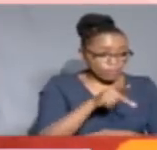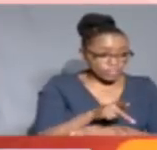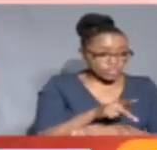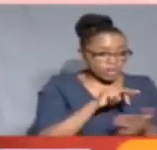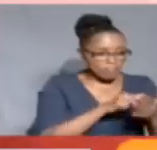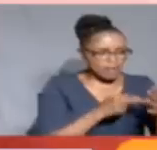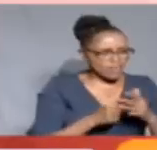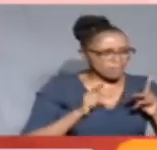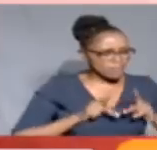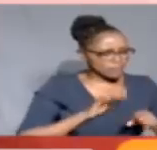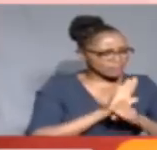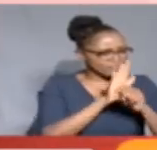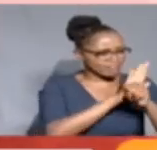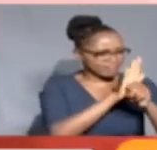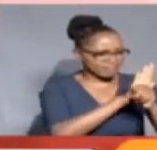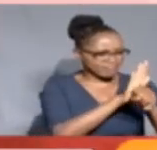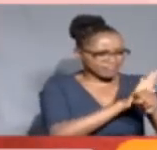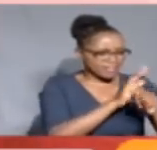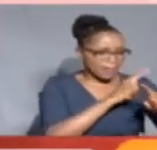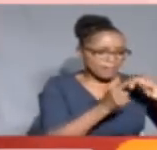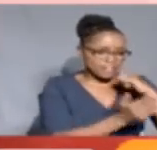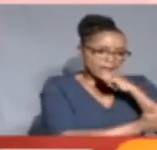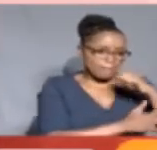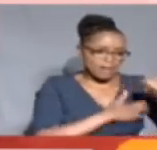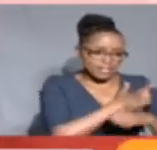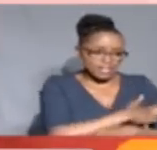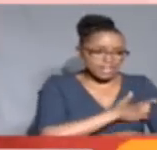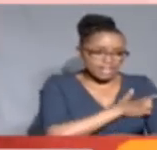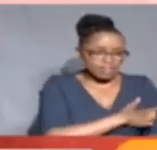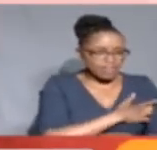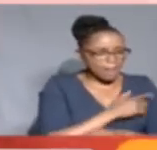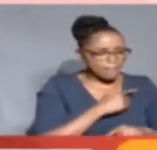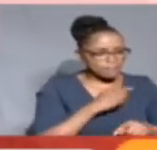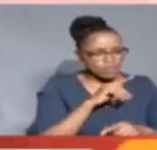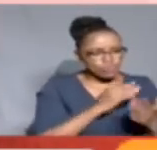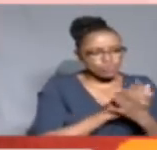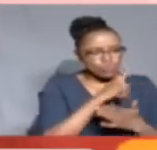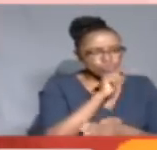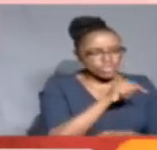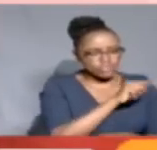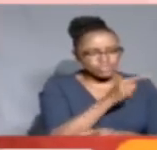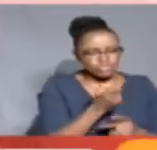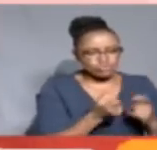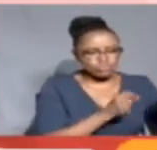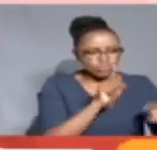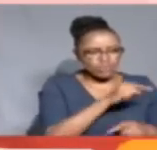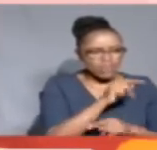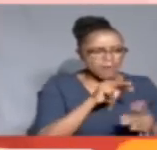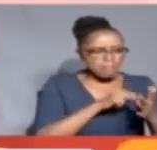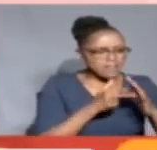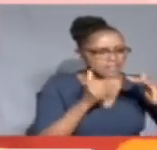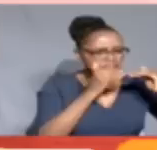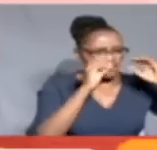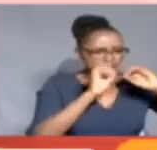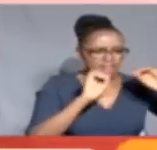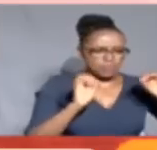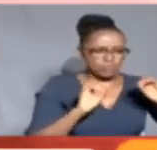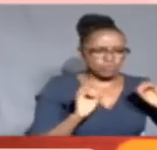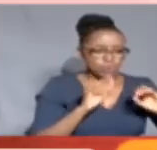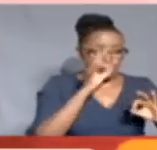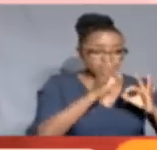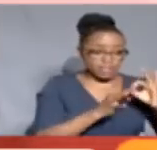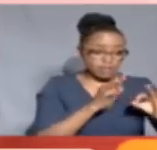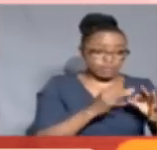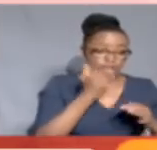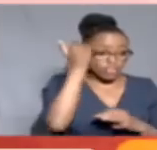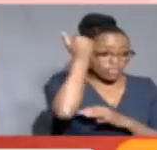is overwhelmed, yeah, and unfortunately by petty offenders, which to us is not very fair. Because if we,